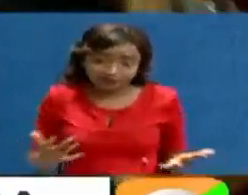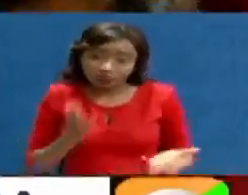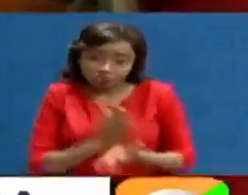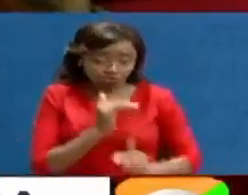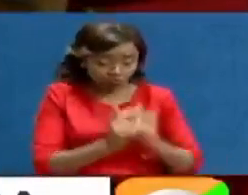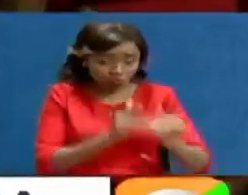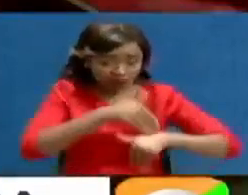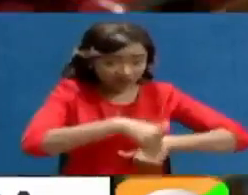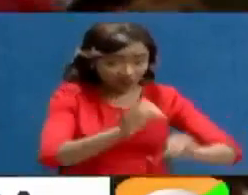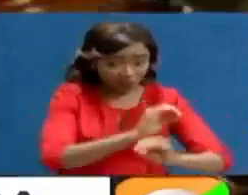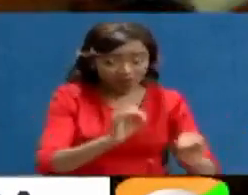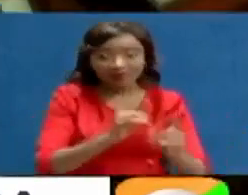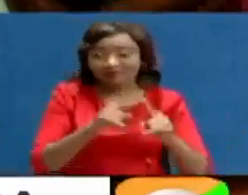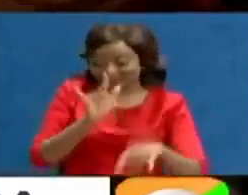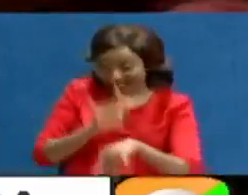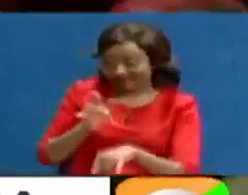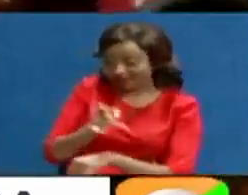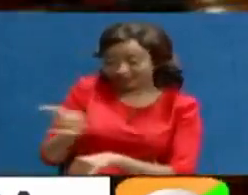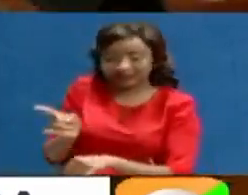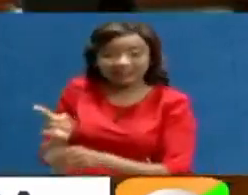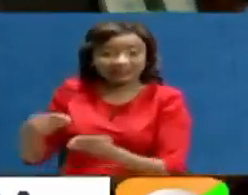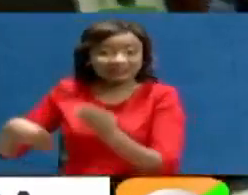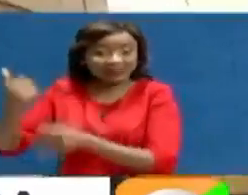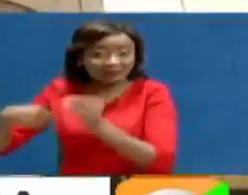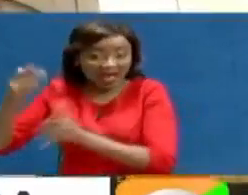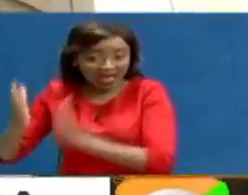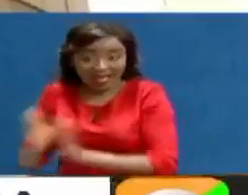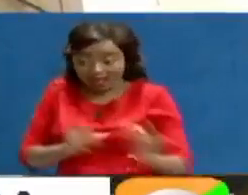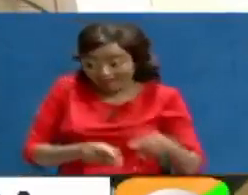could affect whether the suppliers are paid or not, KEMSA says